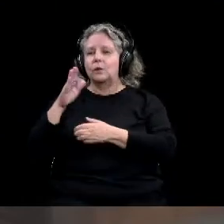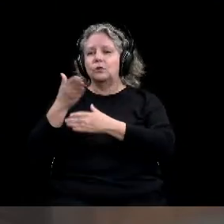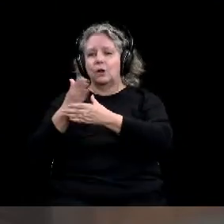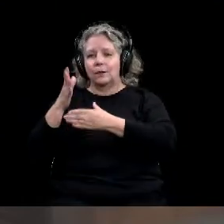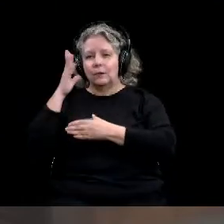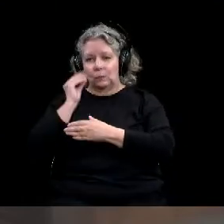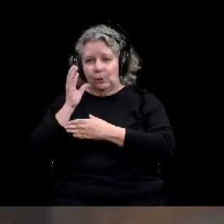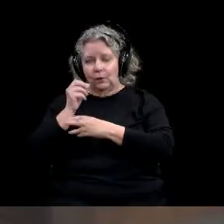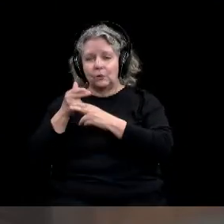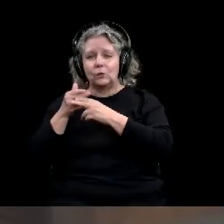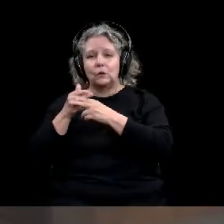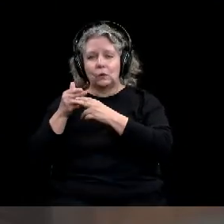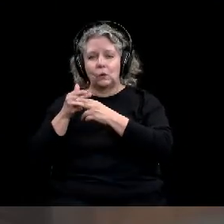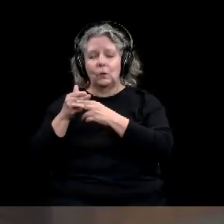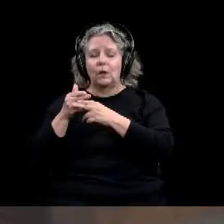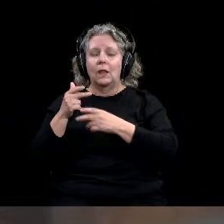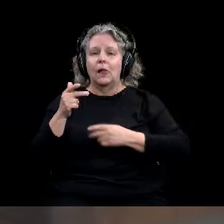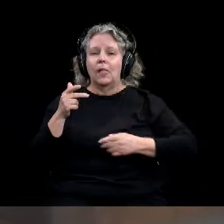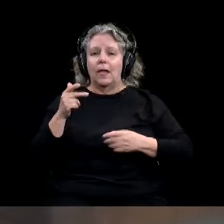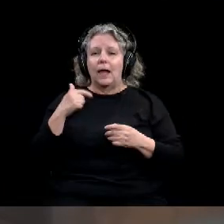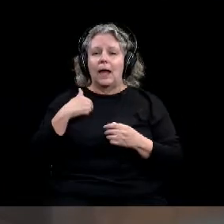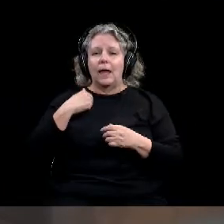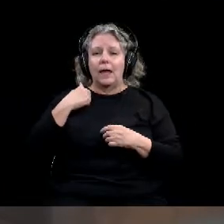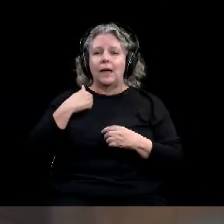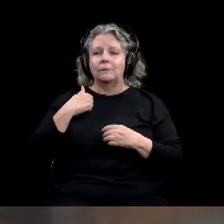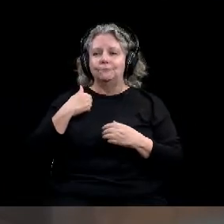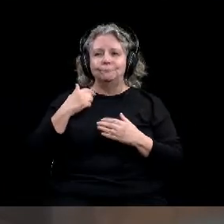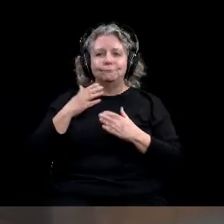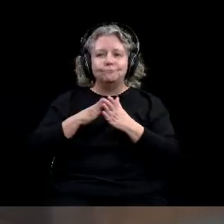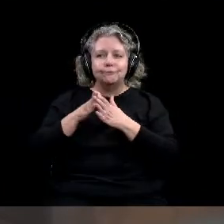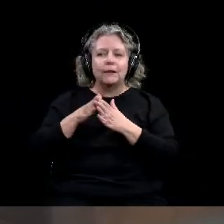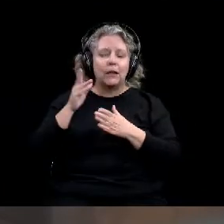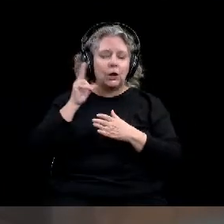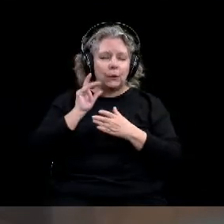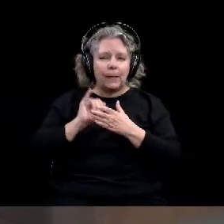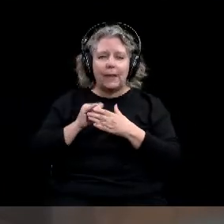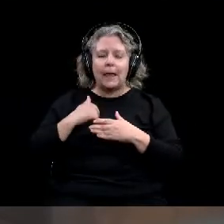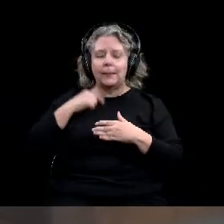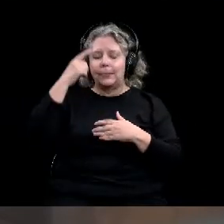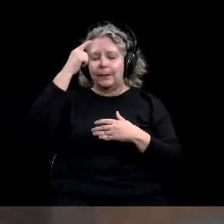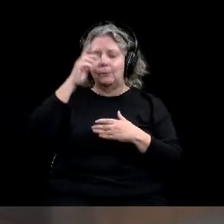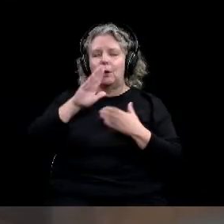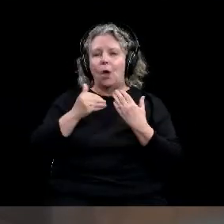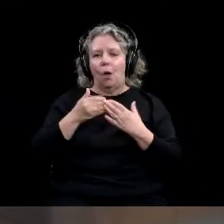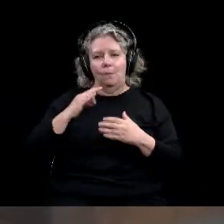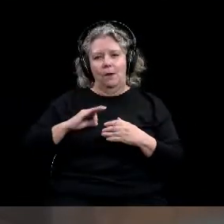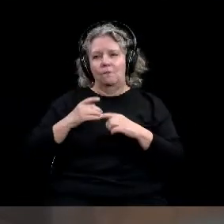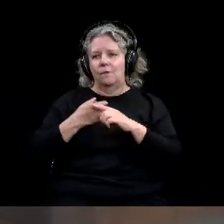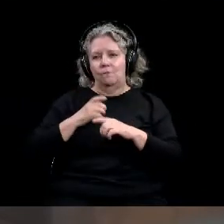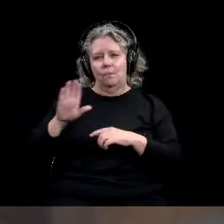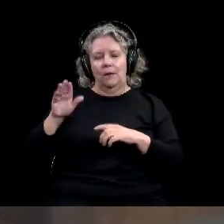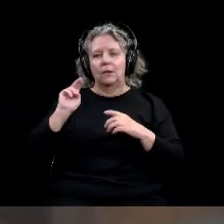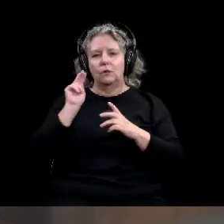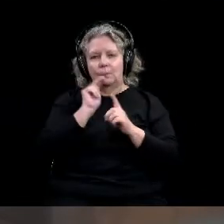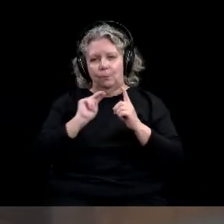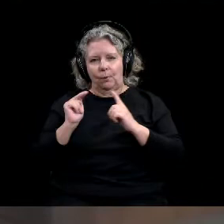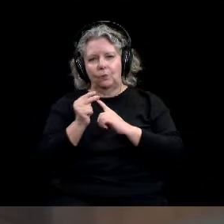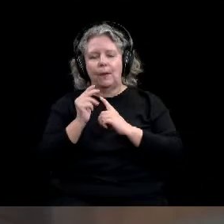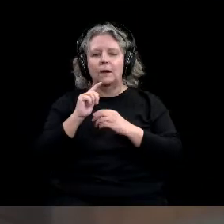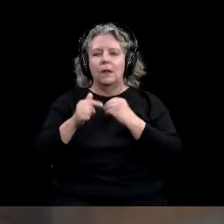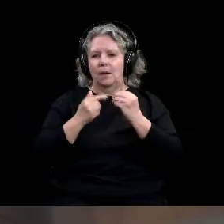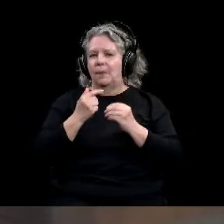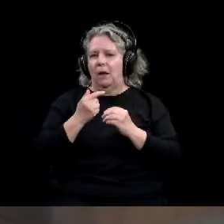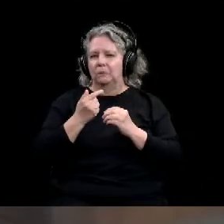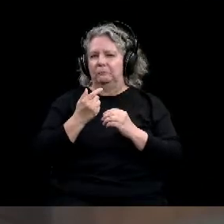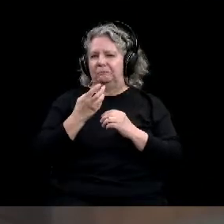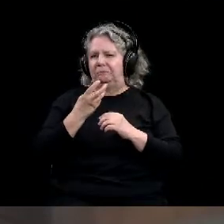be benefited from hearing his perspective from these last many months. Our local hospital